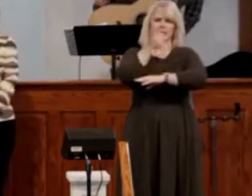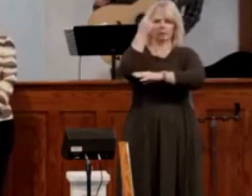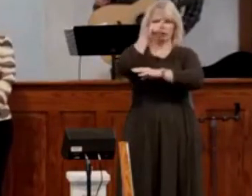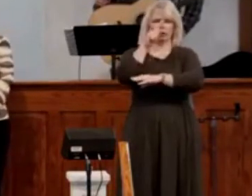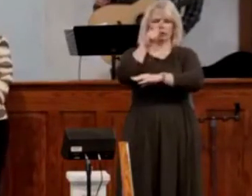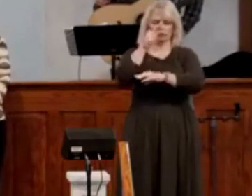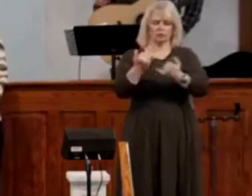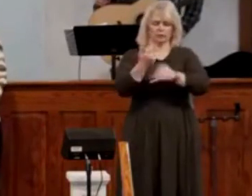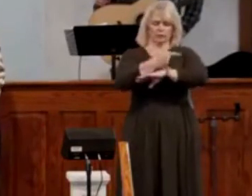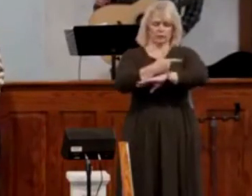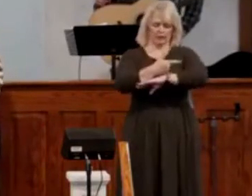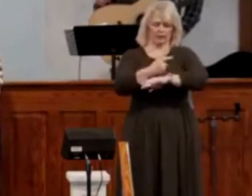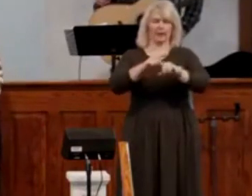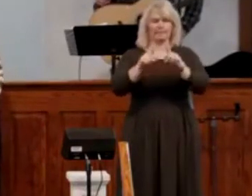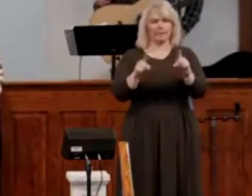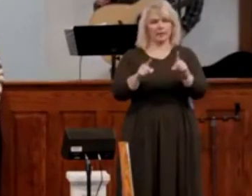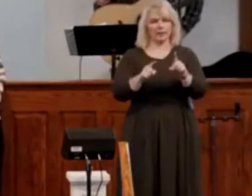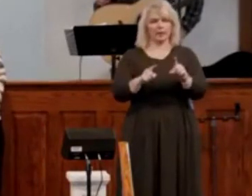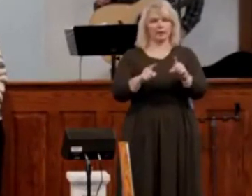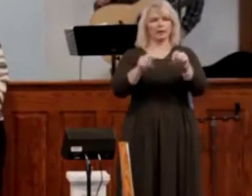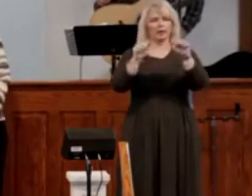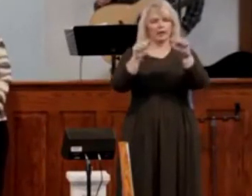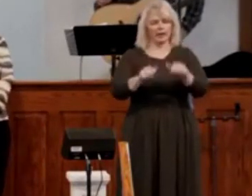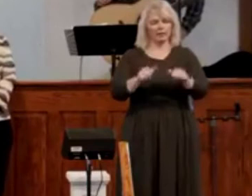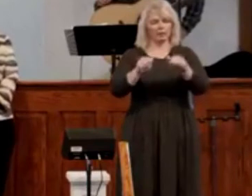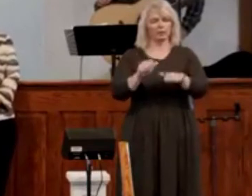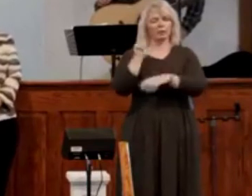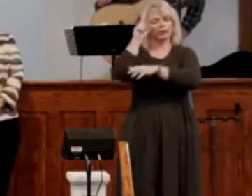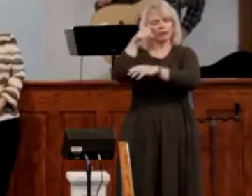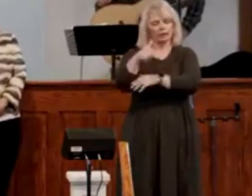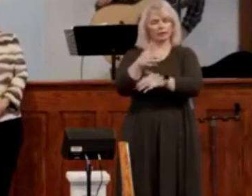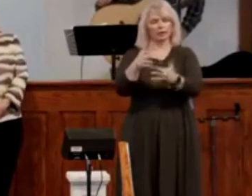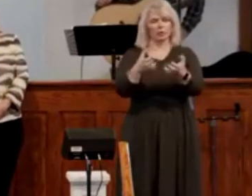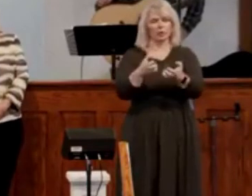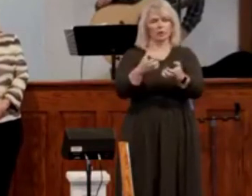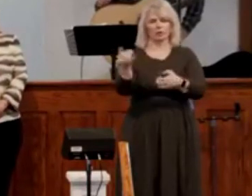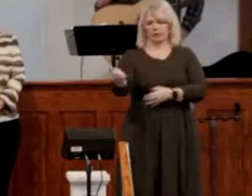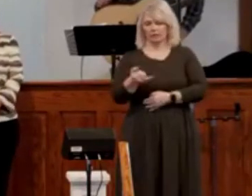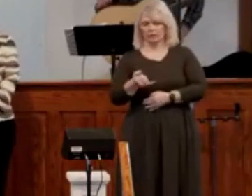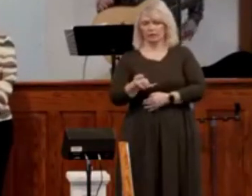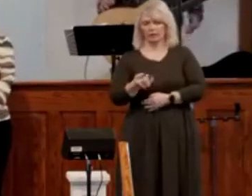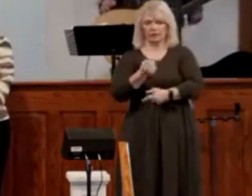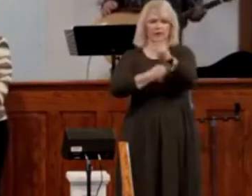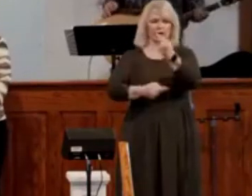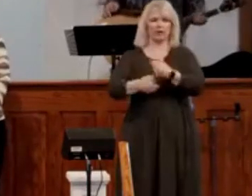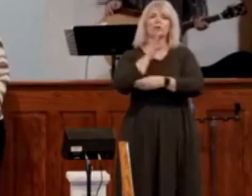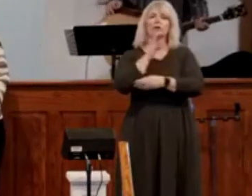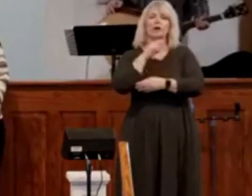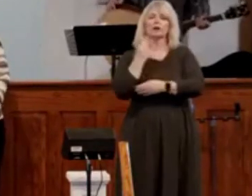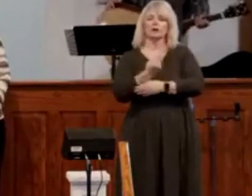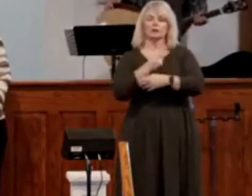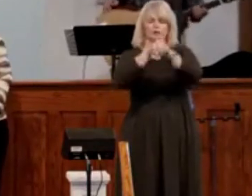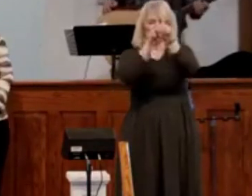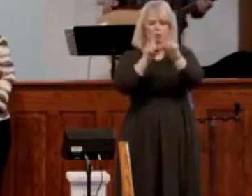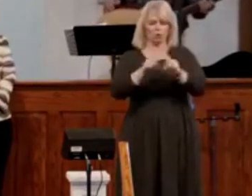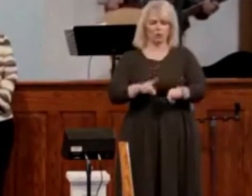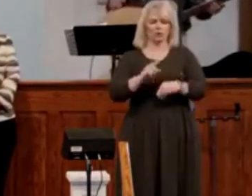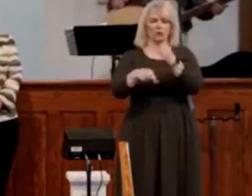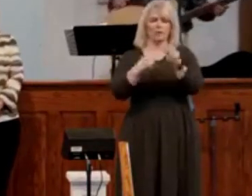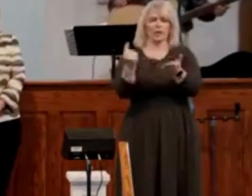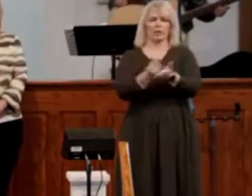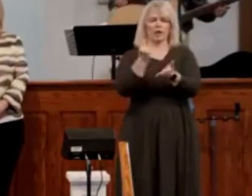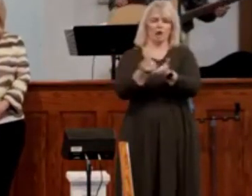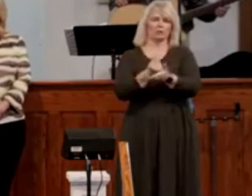today, but it can be, and we want it to be. And so during this invitation, come talk to one of us if you have questions about the gospel.